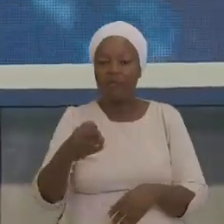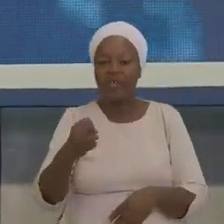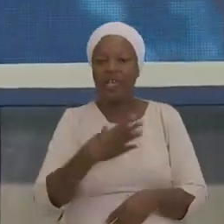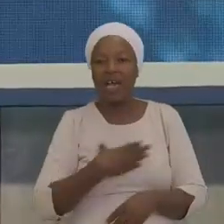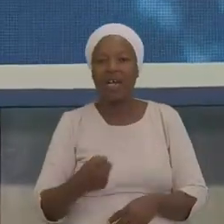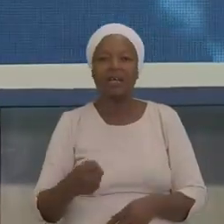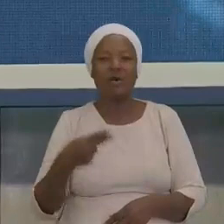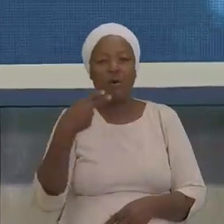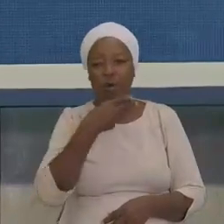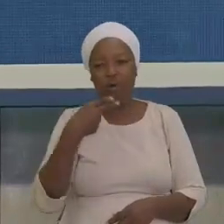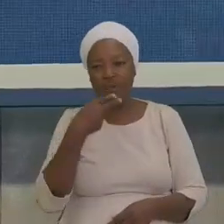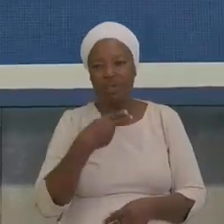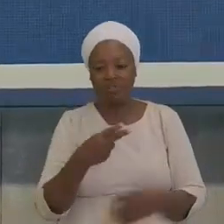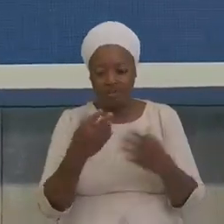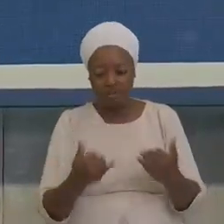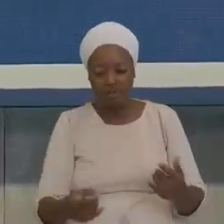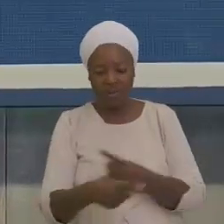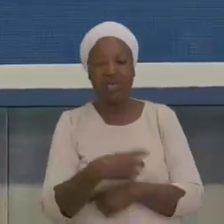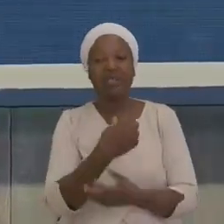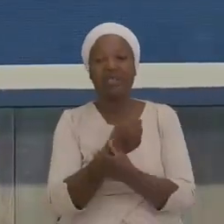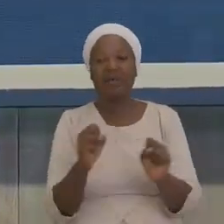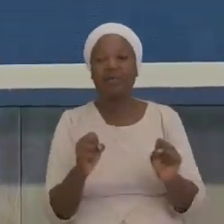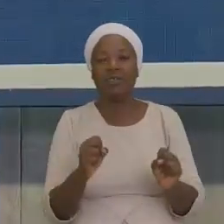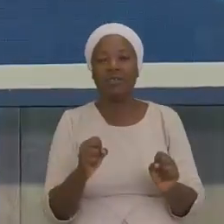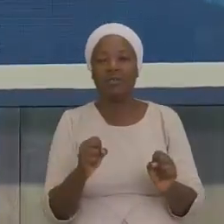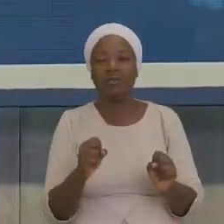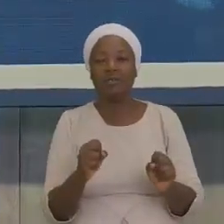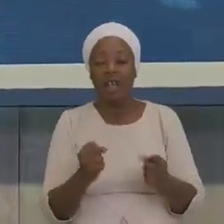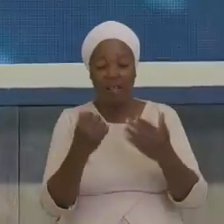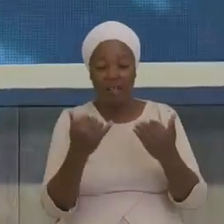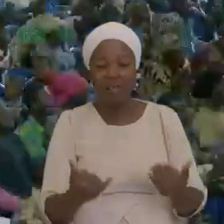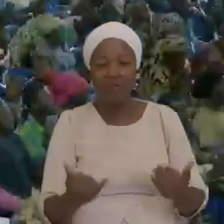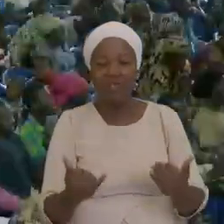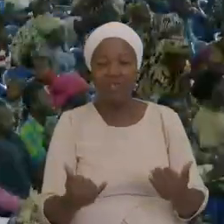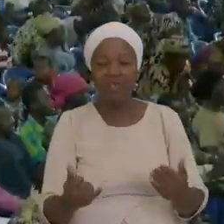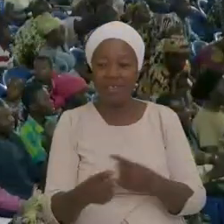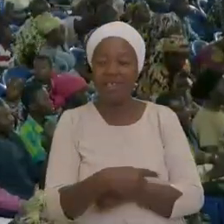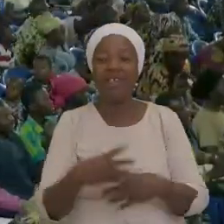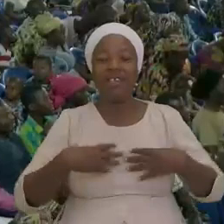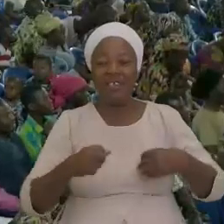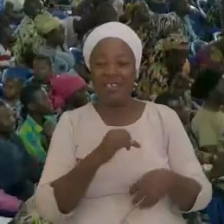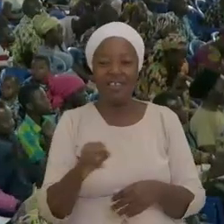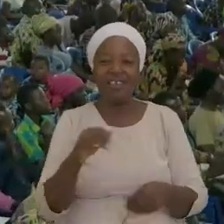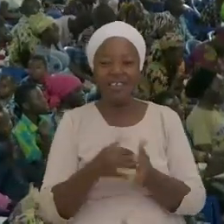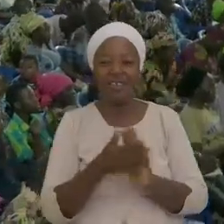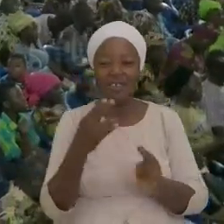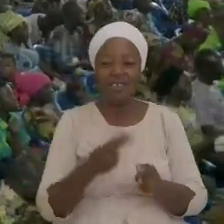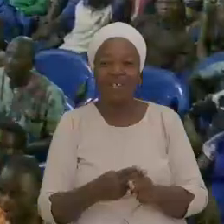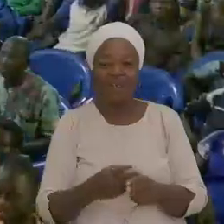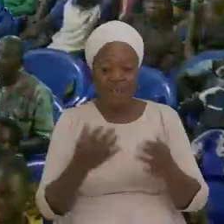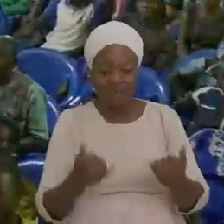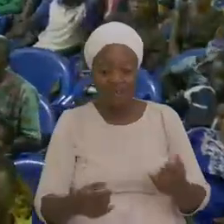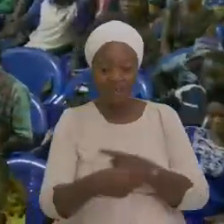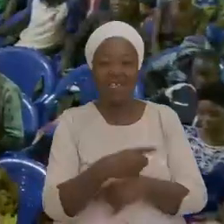Today, salvation. Today, healing. Today,